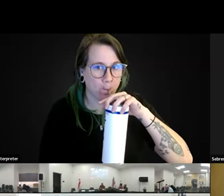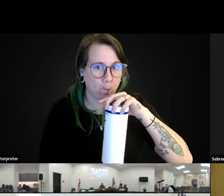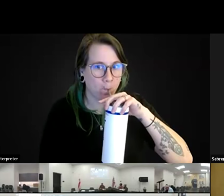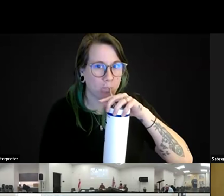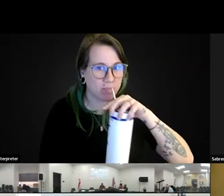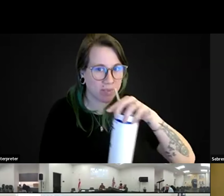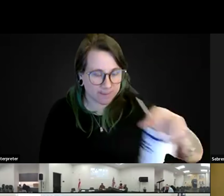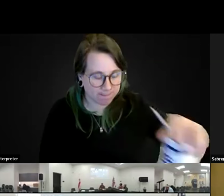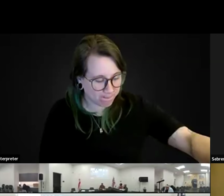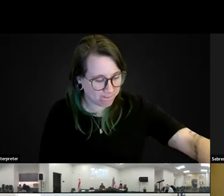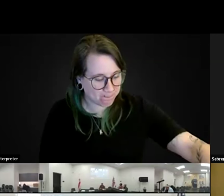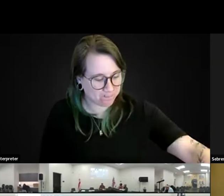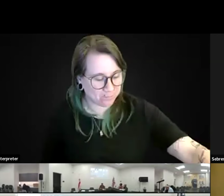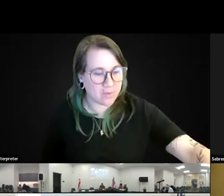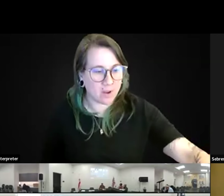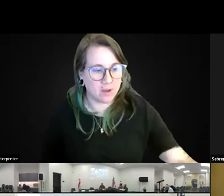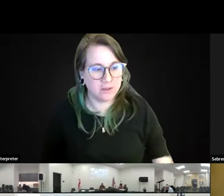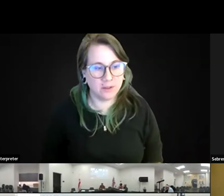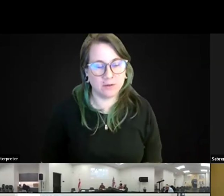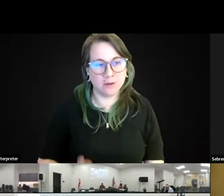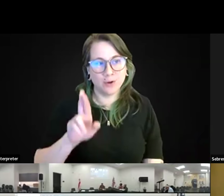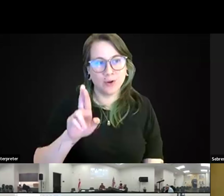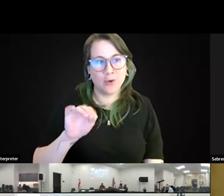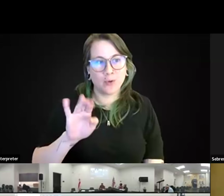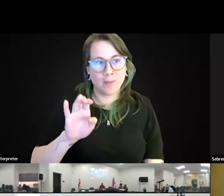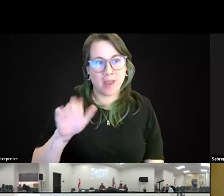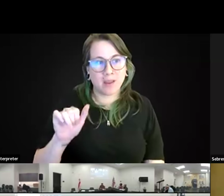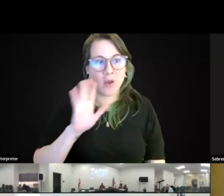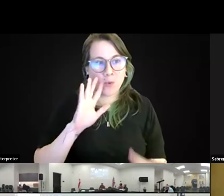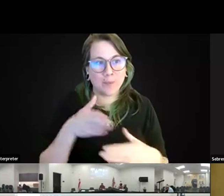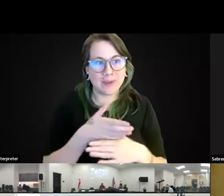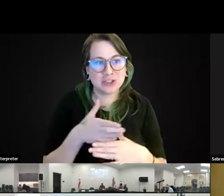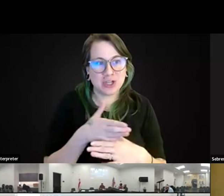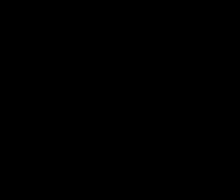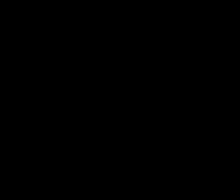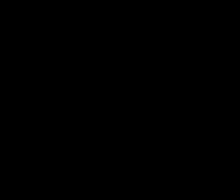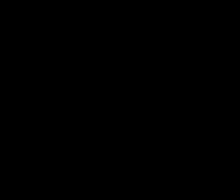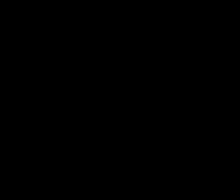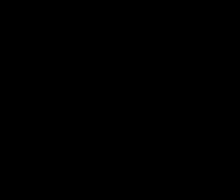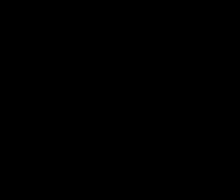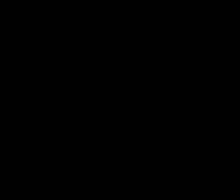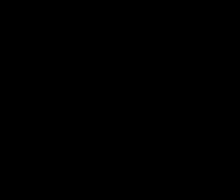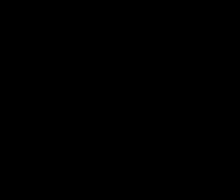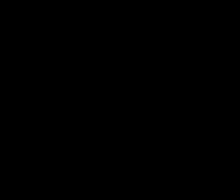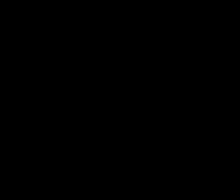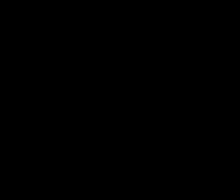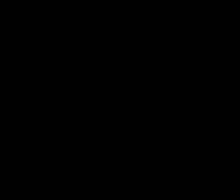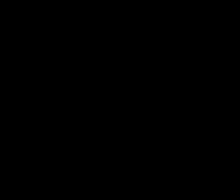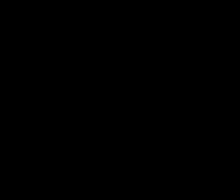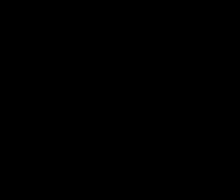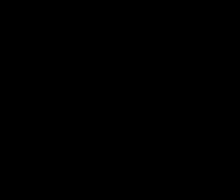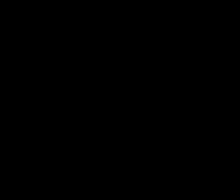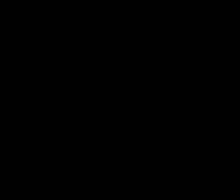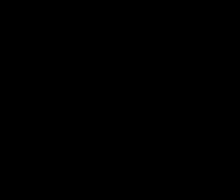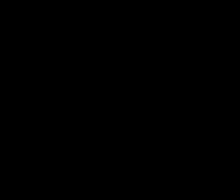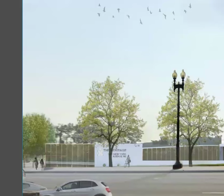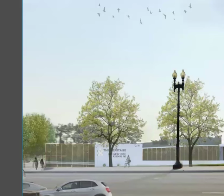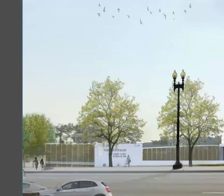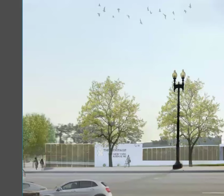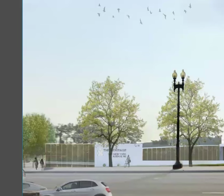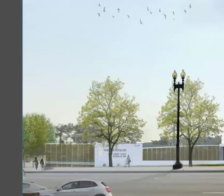And Rebecca would be sharing her screen. Rebecca, if you can share your screen and start the presentation, or I can, you already did. Thank